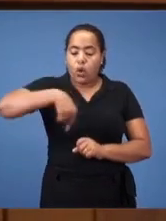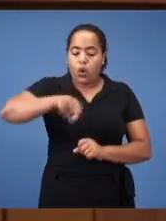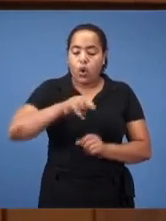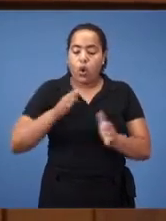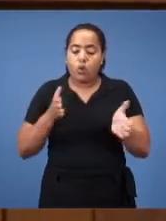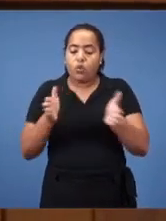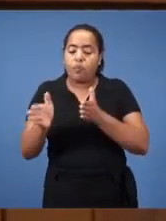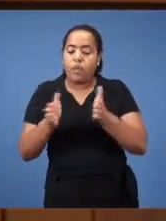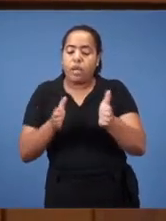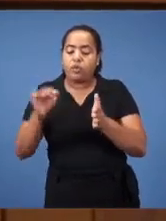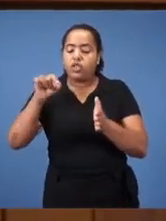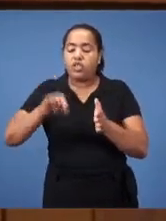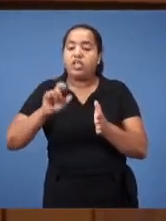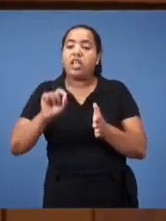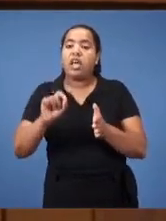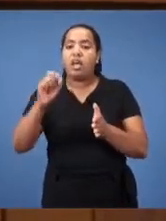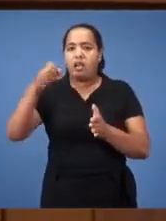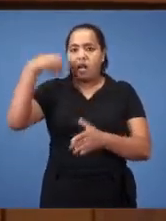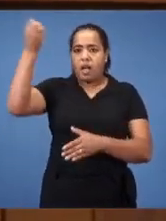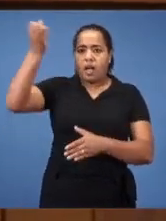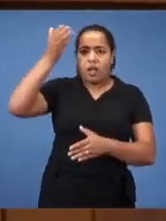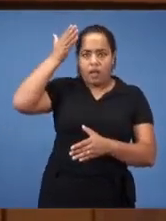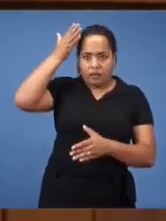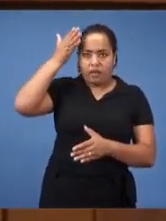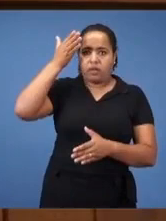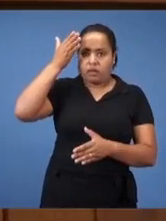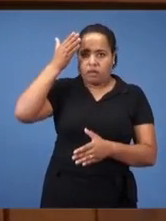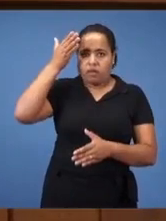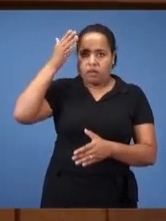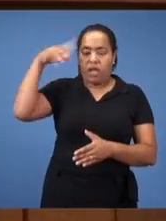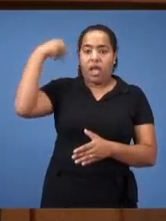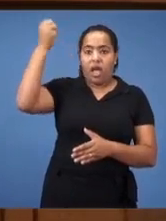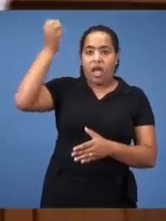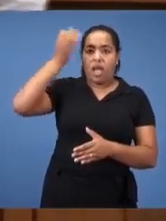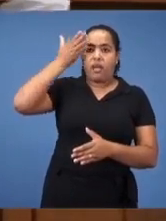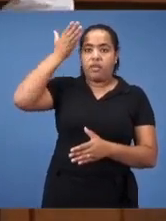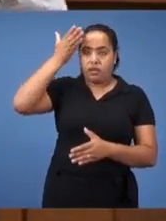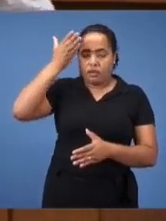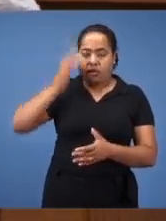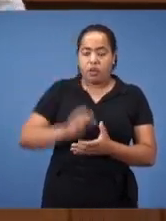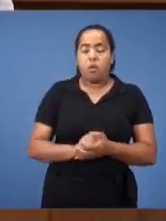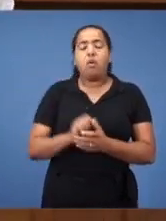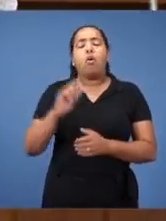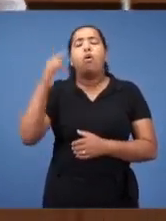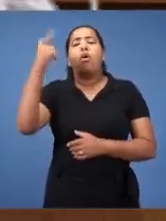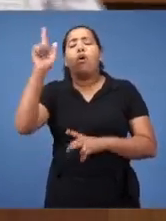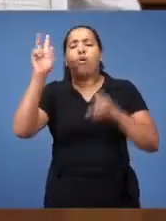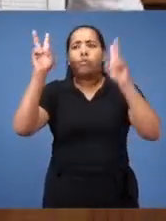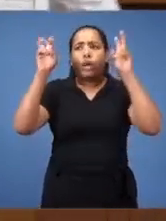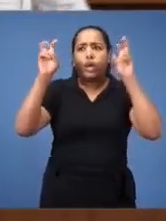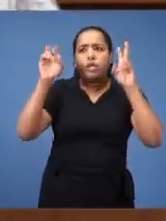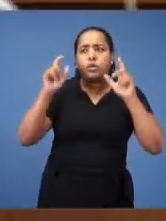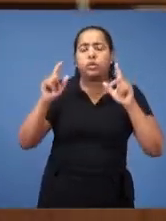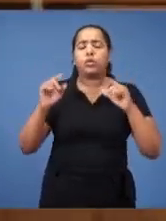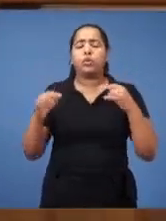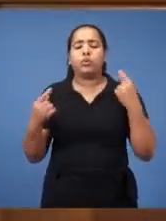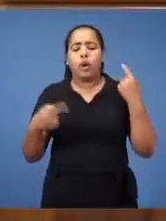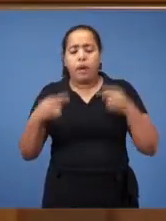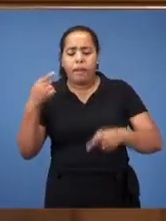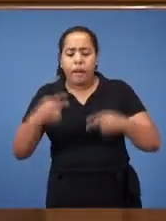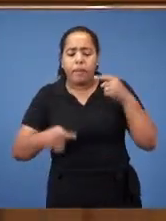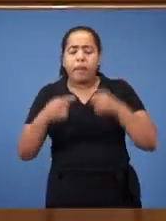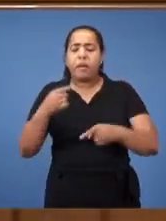our time, which is revelation, is the coming, is the return. This is a topic that we could even